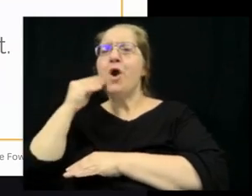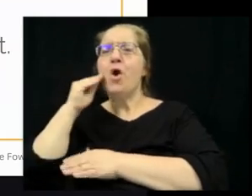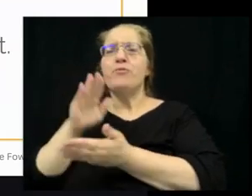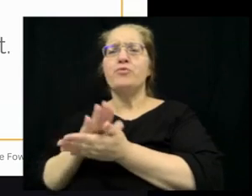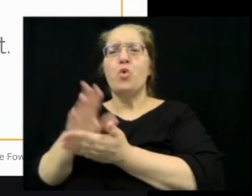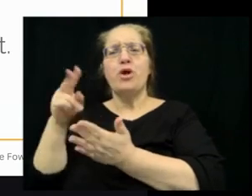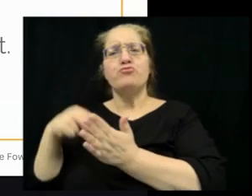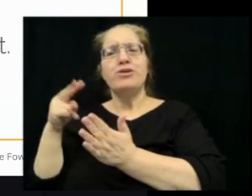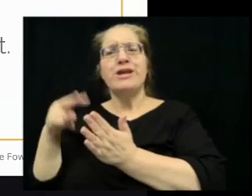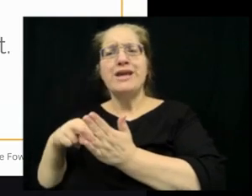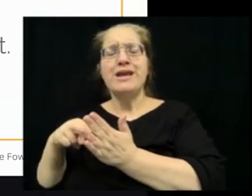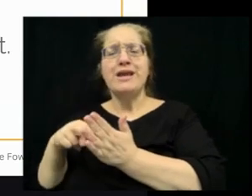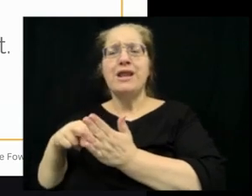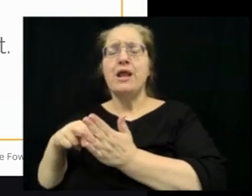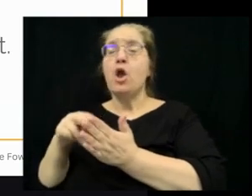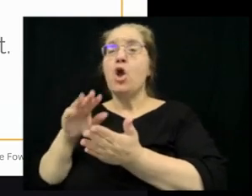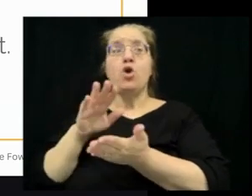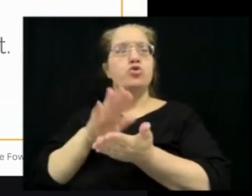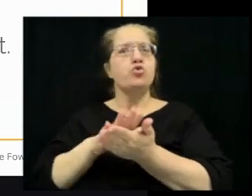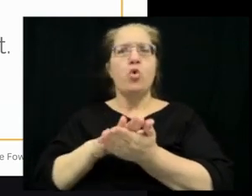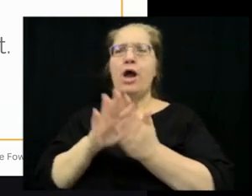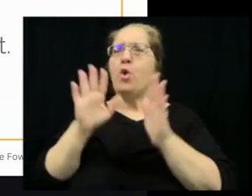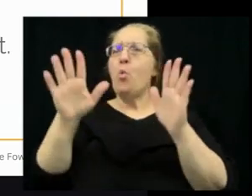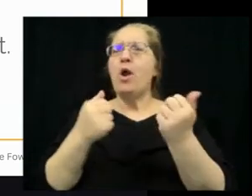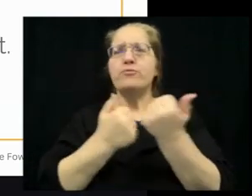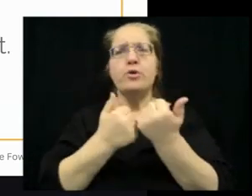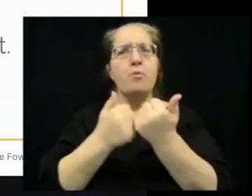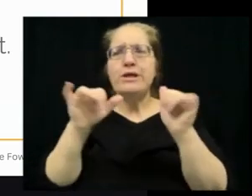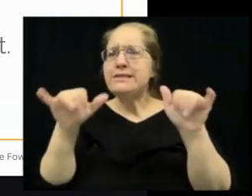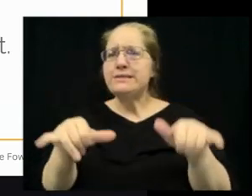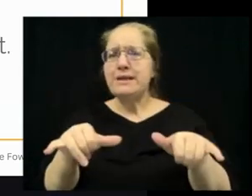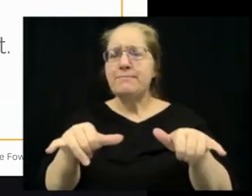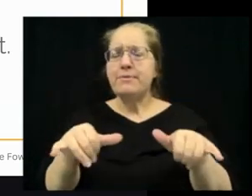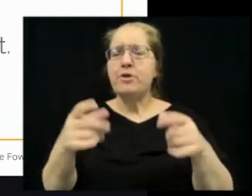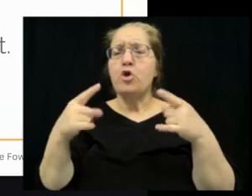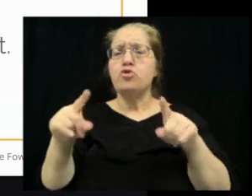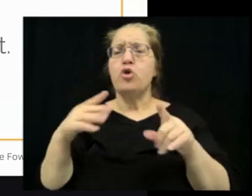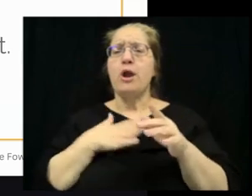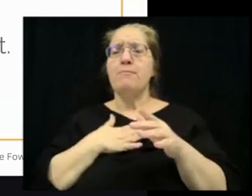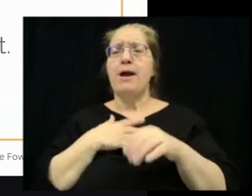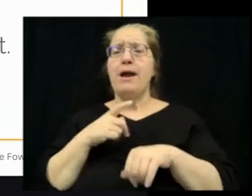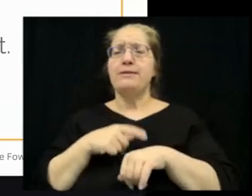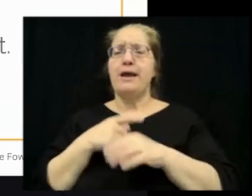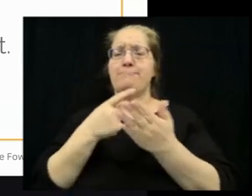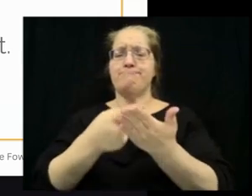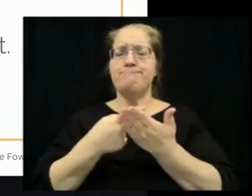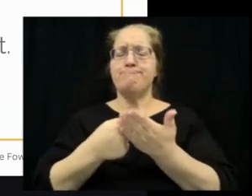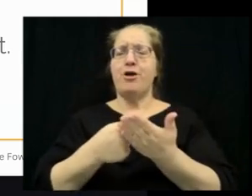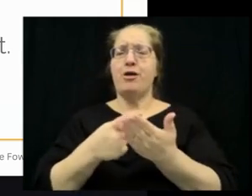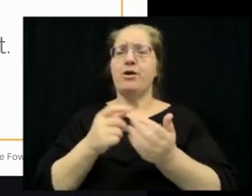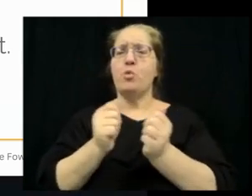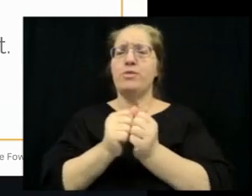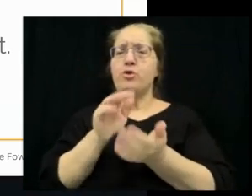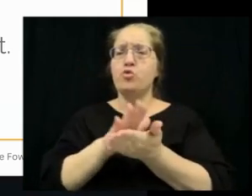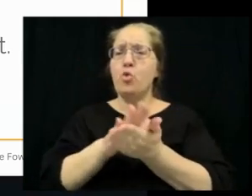superb support system at school. And during my collaboration with the school's MTSS